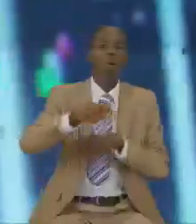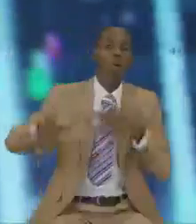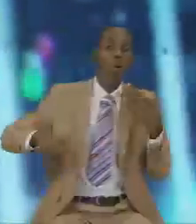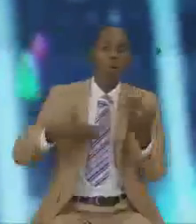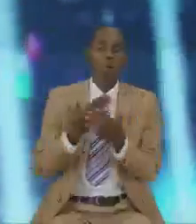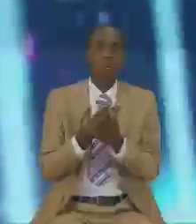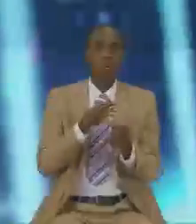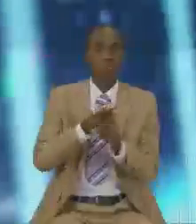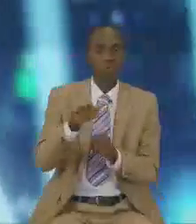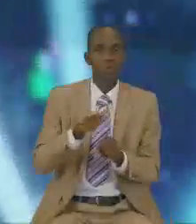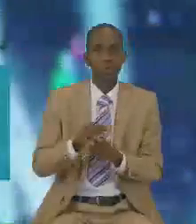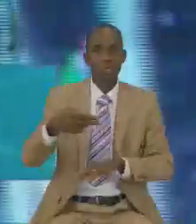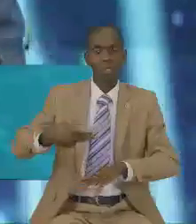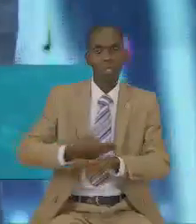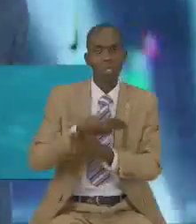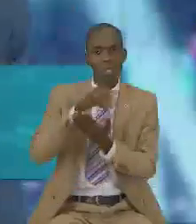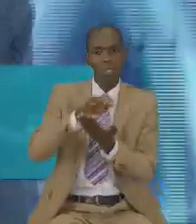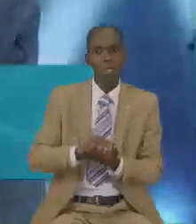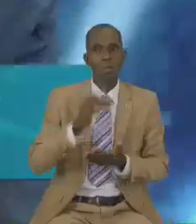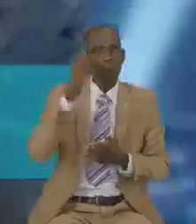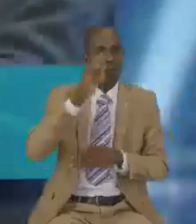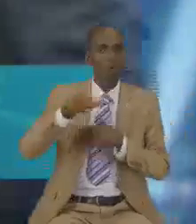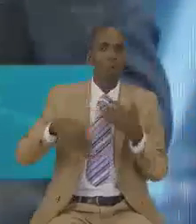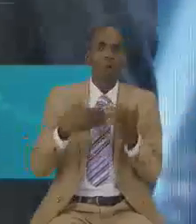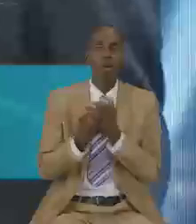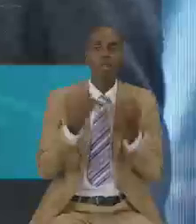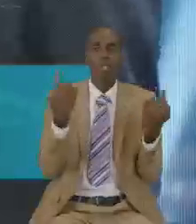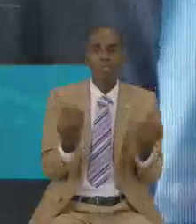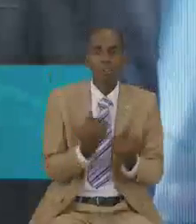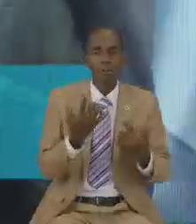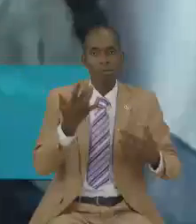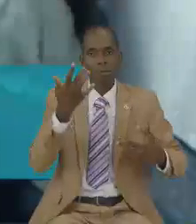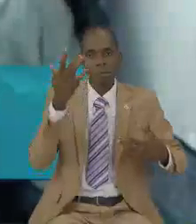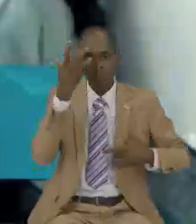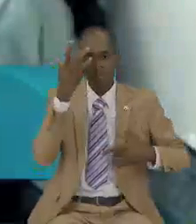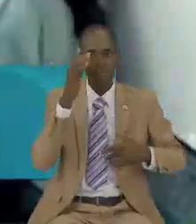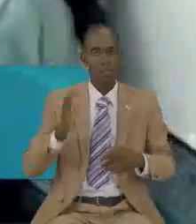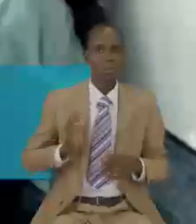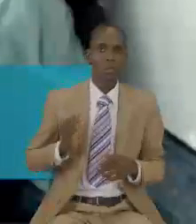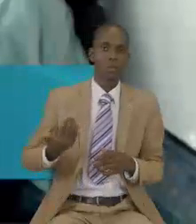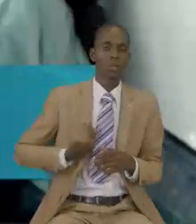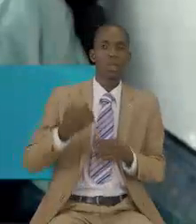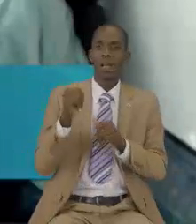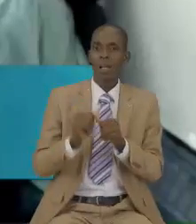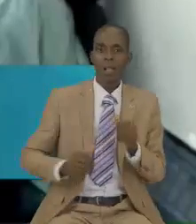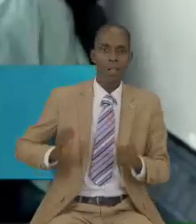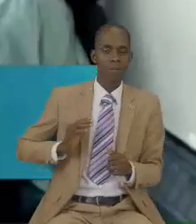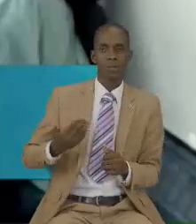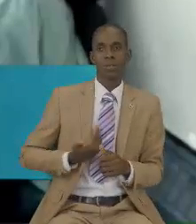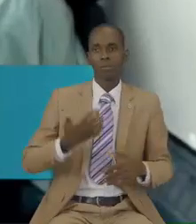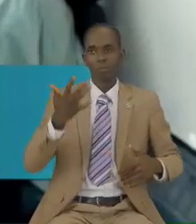lamb for all sin-sick souls. Every soul